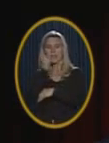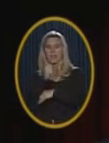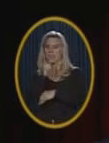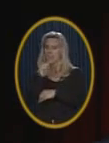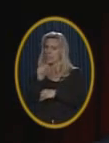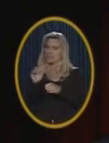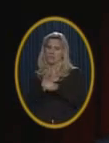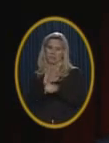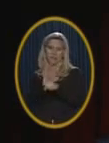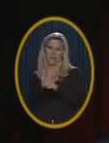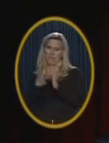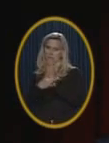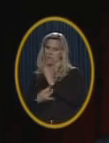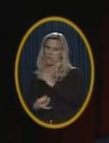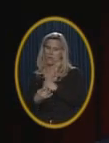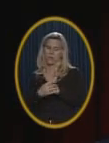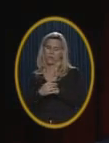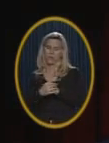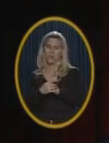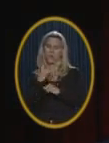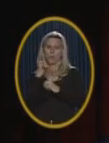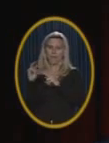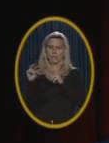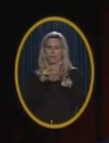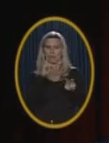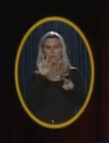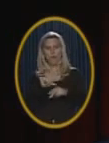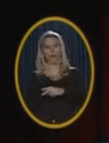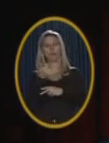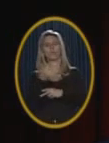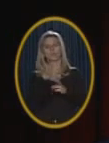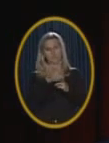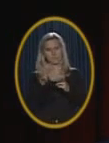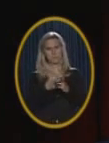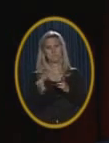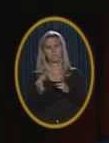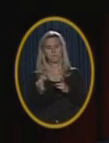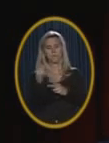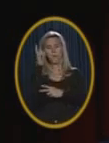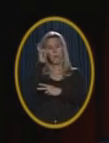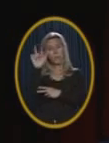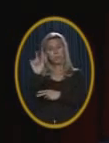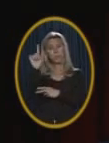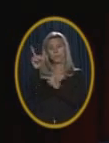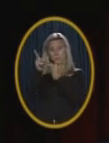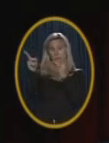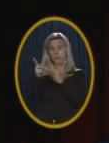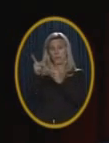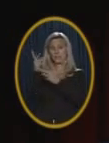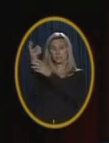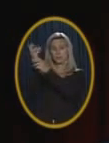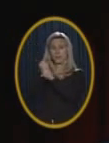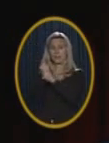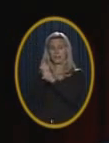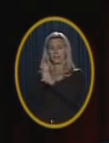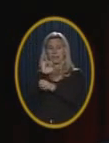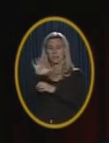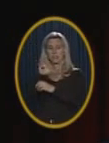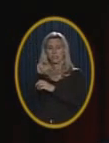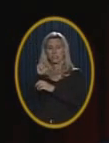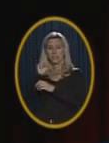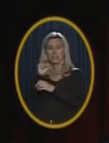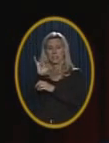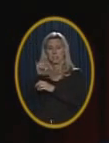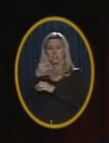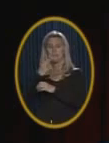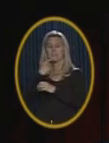isn't 900 million barrels of oil a day, so we got to look at other things. And the moon is one place to get them. I mean, Jack Smith's book says you